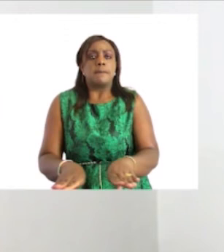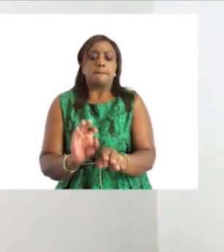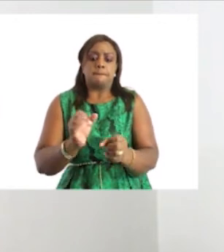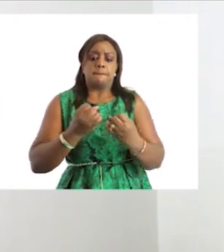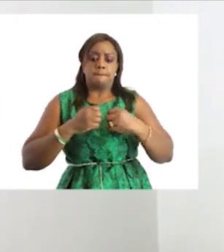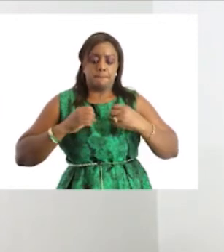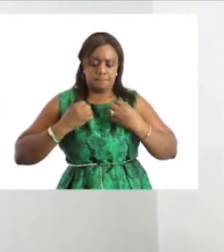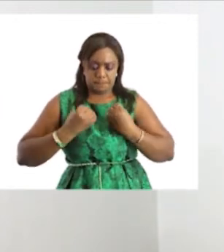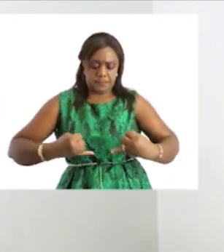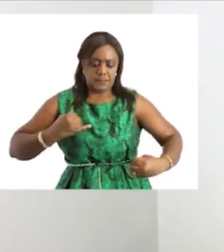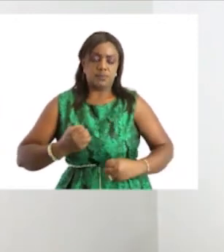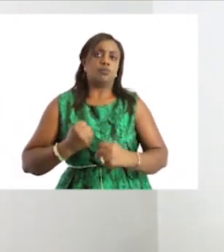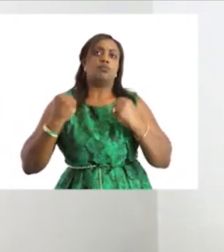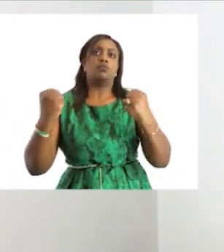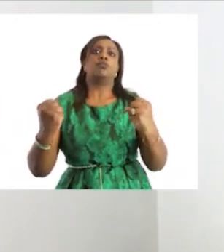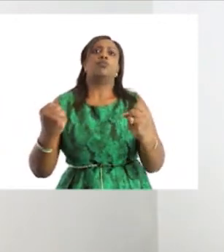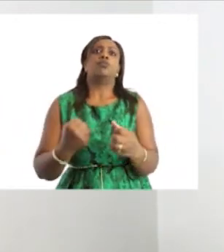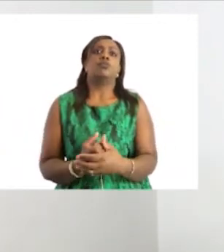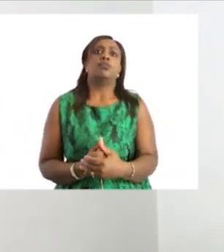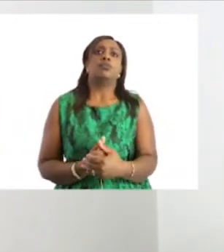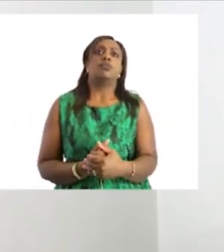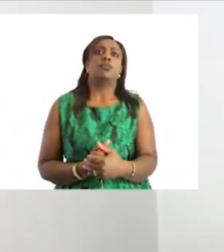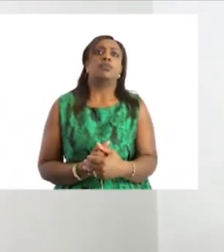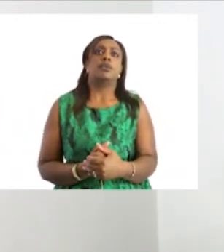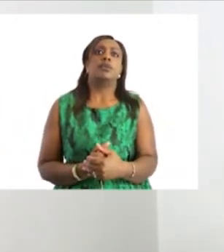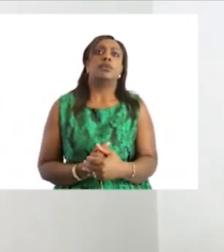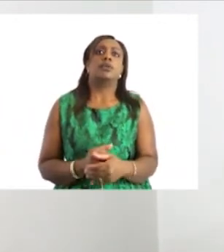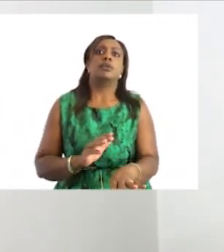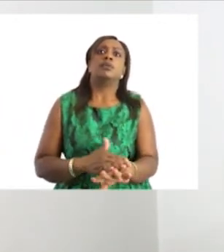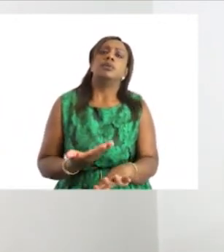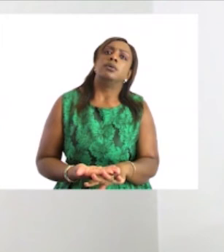does this mean? It means that if, for instance,